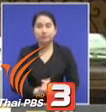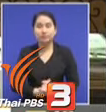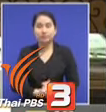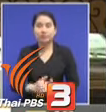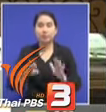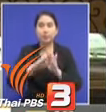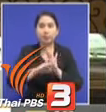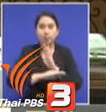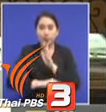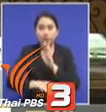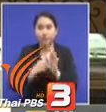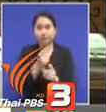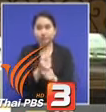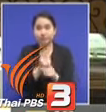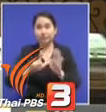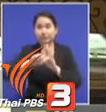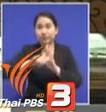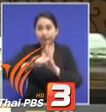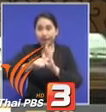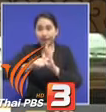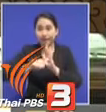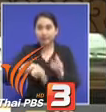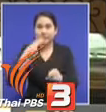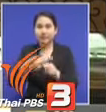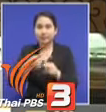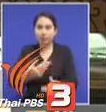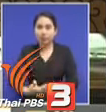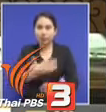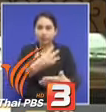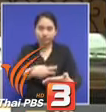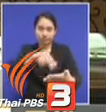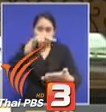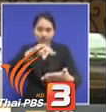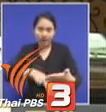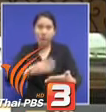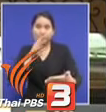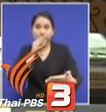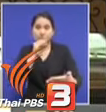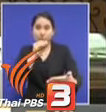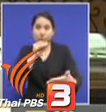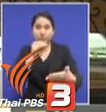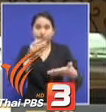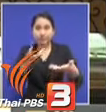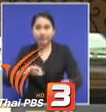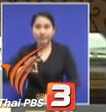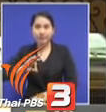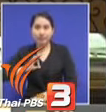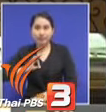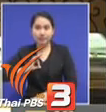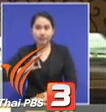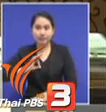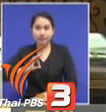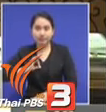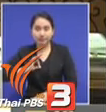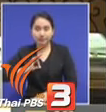the name of the candidate of their choice, it will be marked on the whiteboard, very much like when they voted